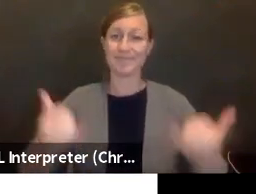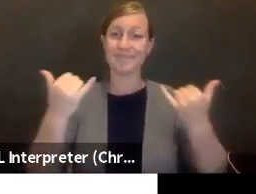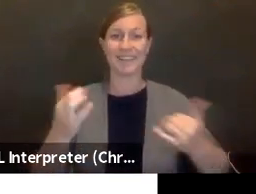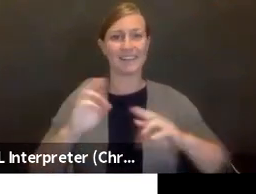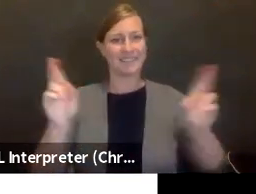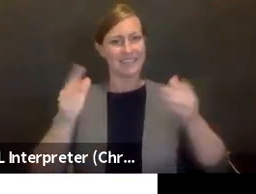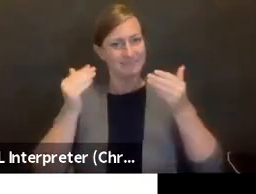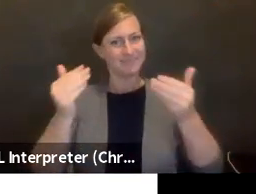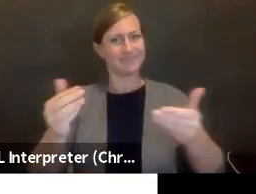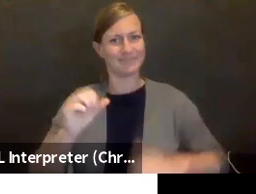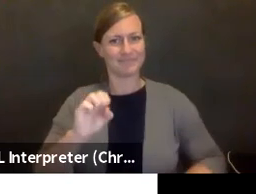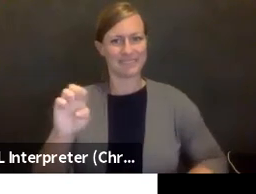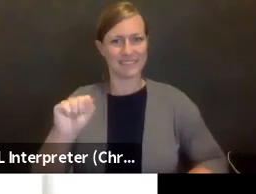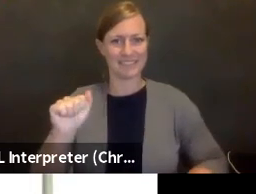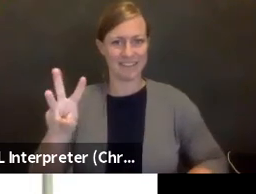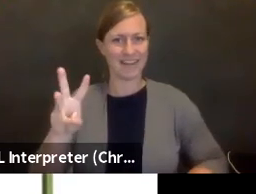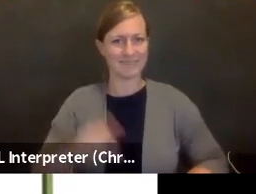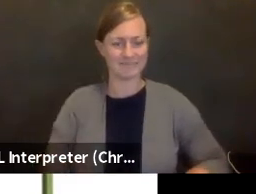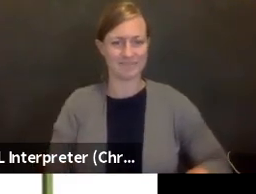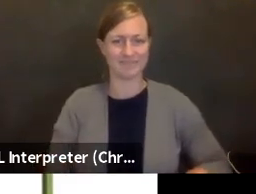into Seesaw and begin.